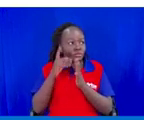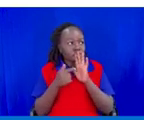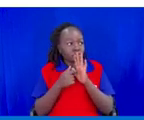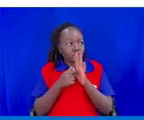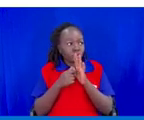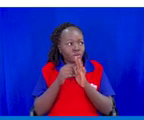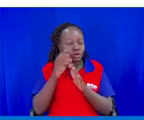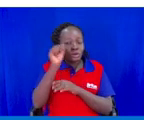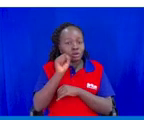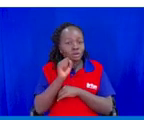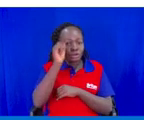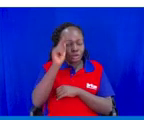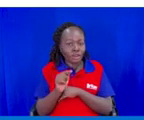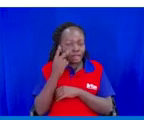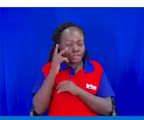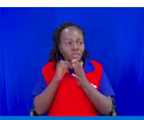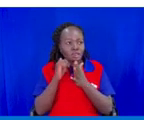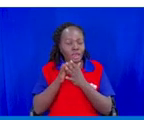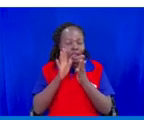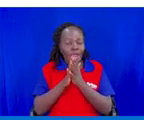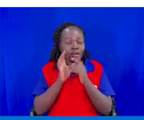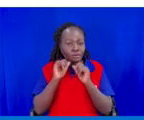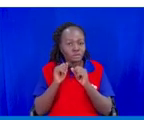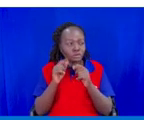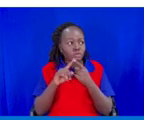depreciating across currencies, and the shilling should be able to benefit.